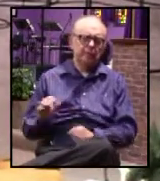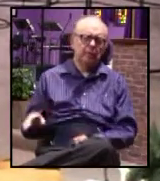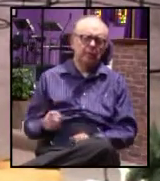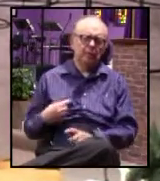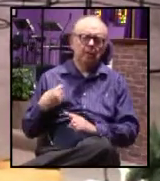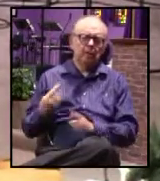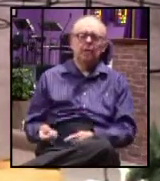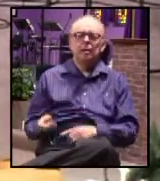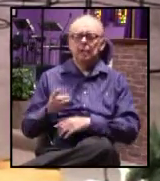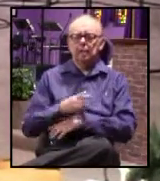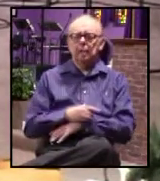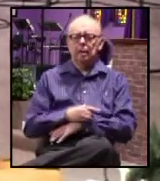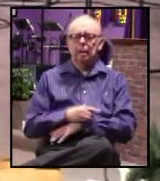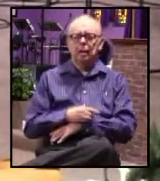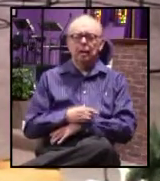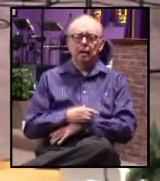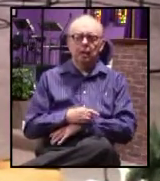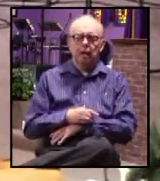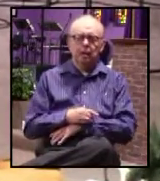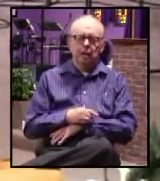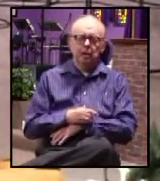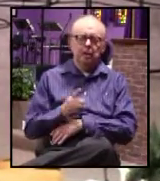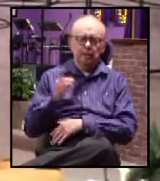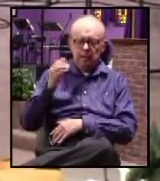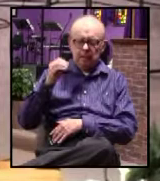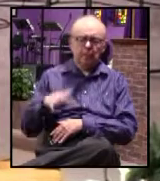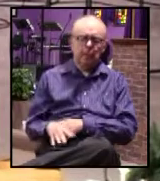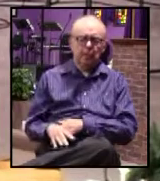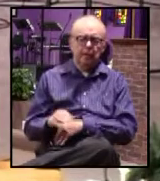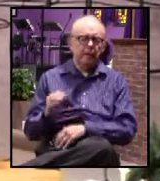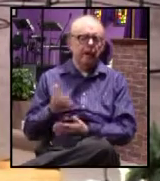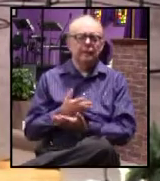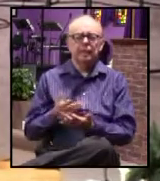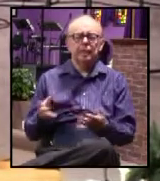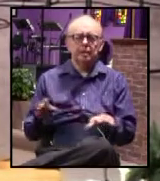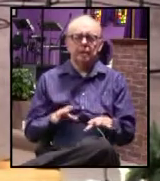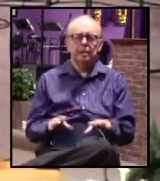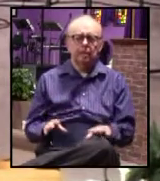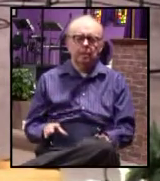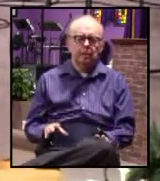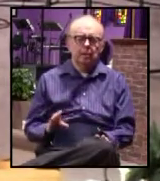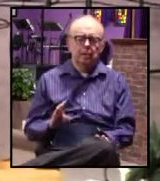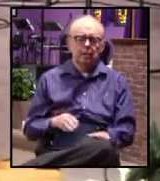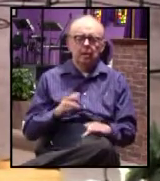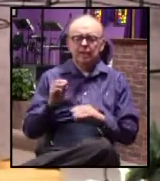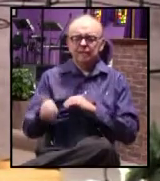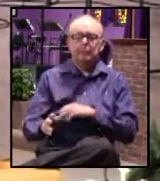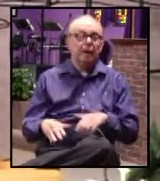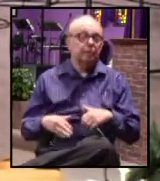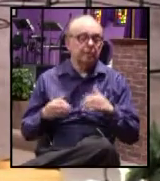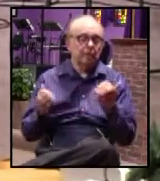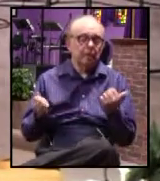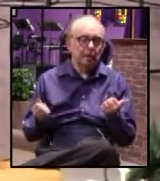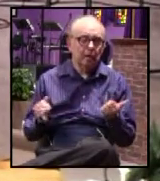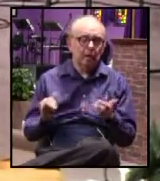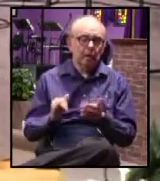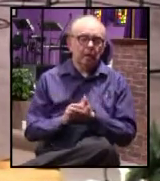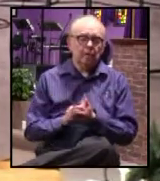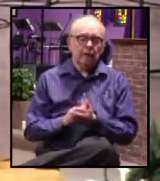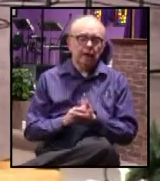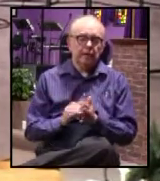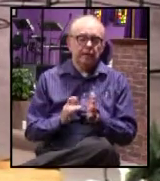since the day that he dropped everything that he'd ever done to step out into a life that he knew